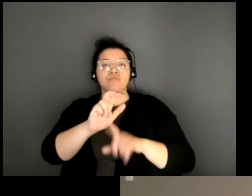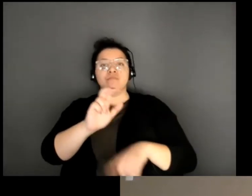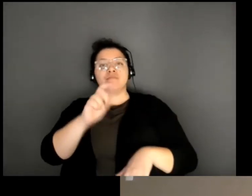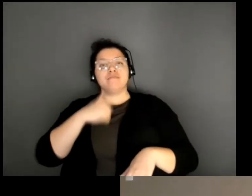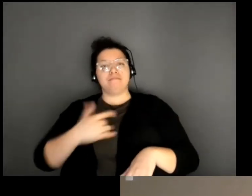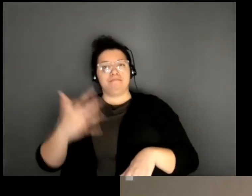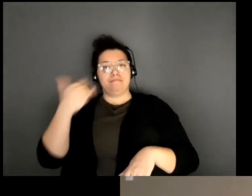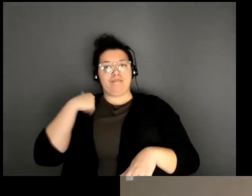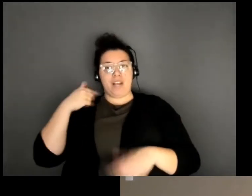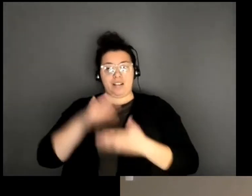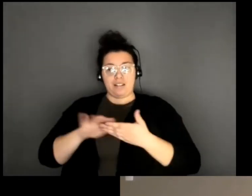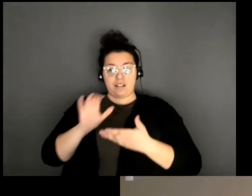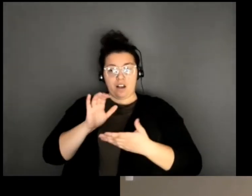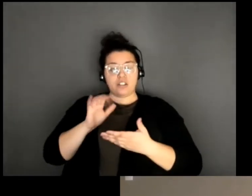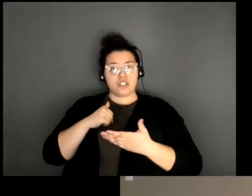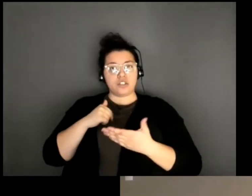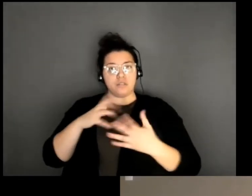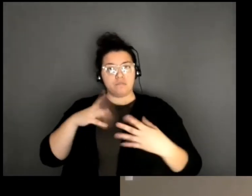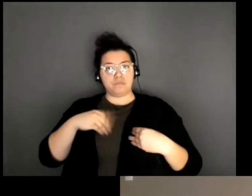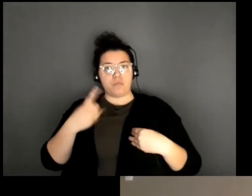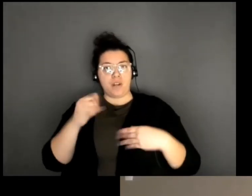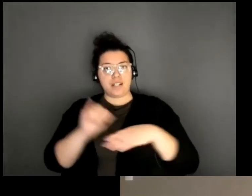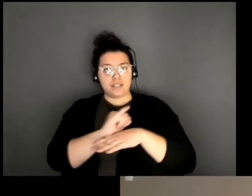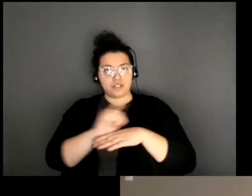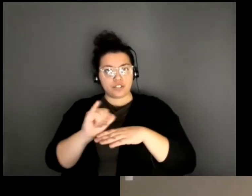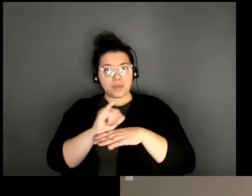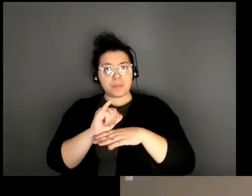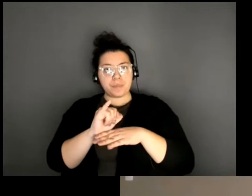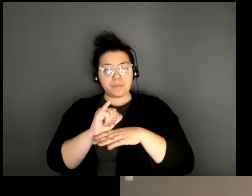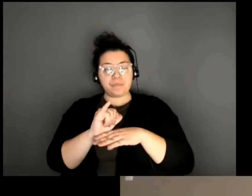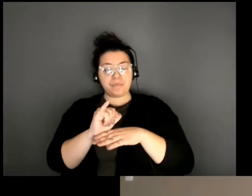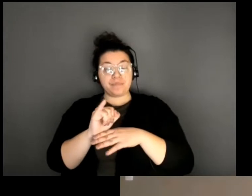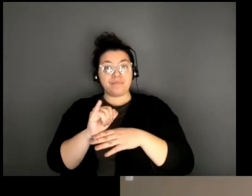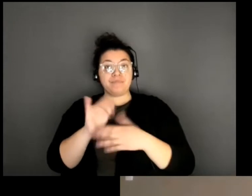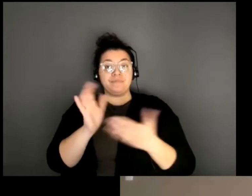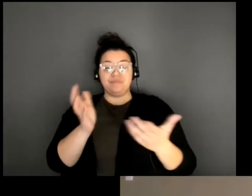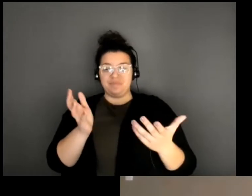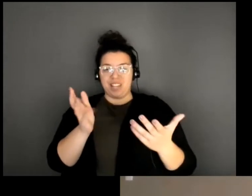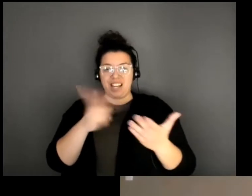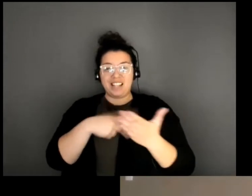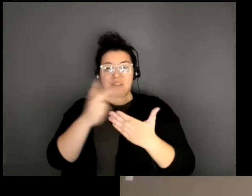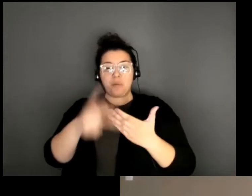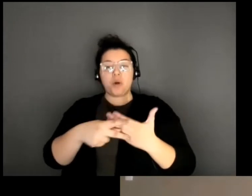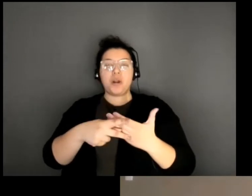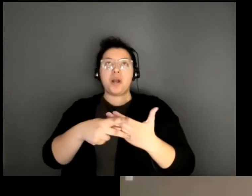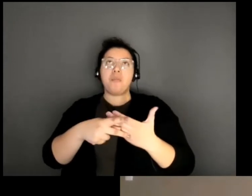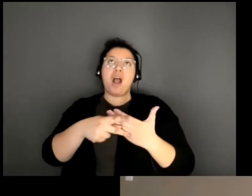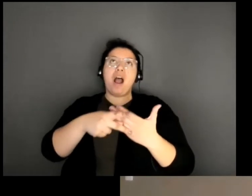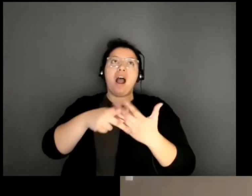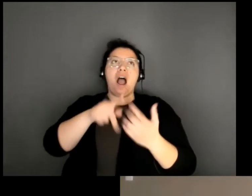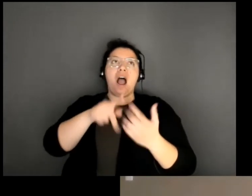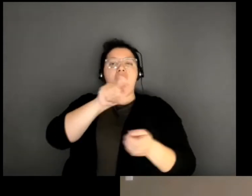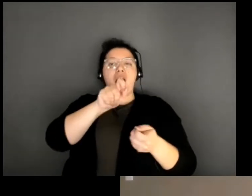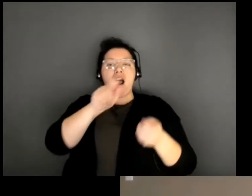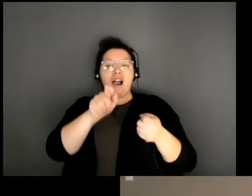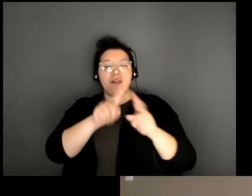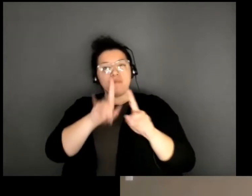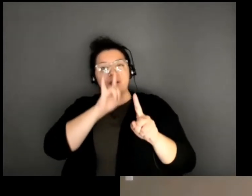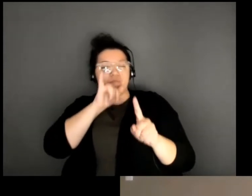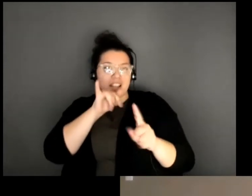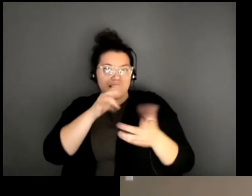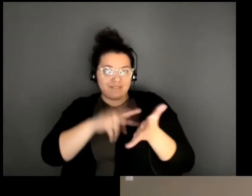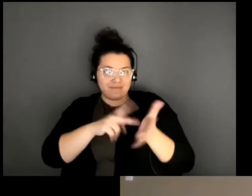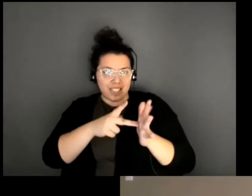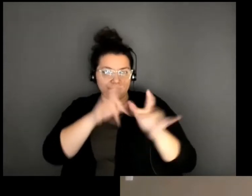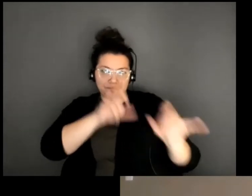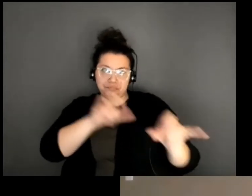college, and the program hasn't it's evolved, but the structure of it is really kind of